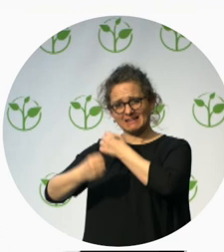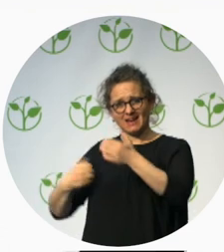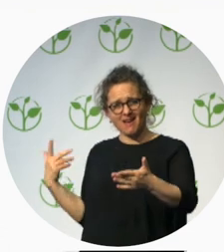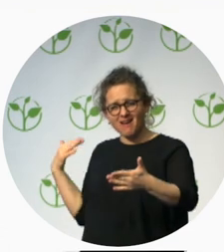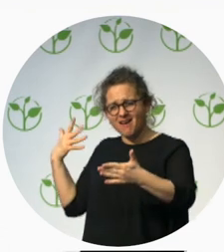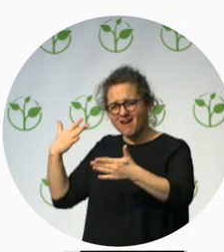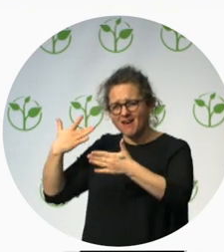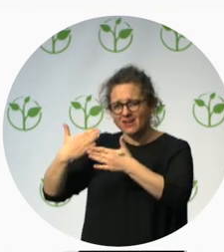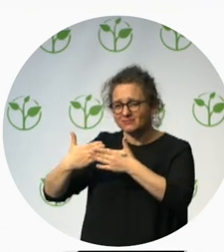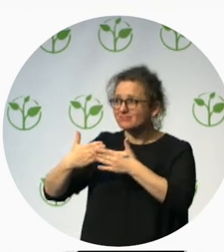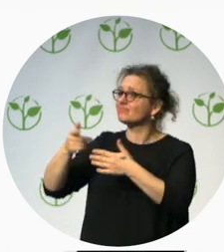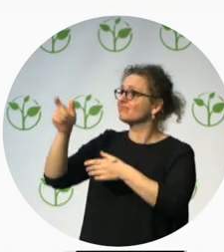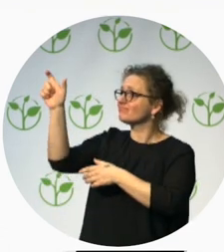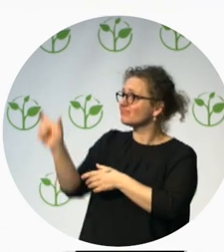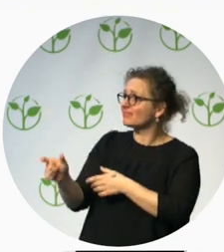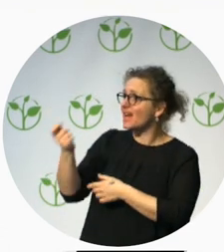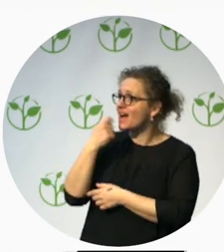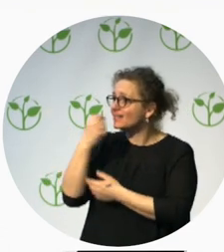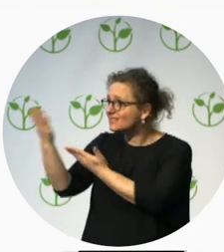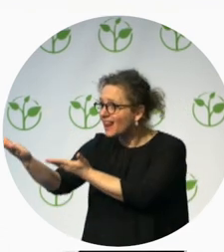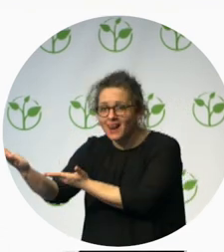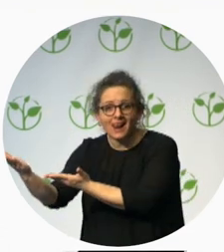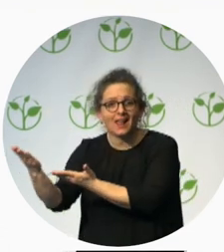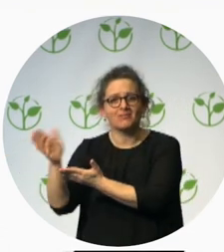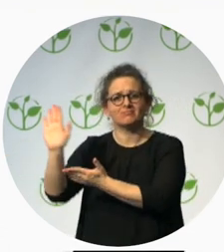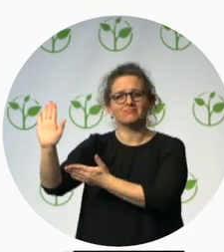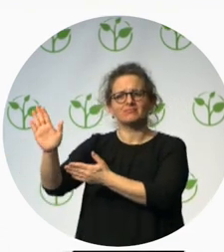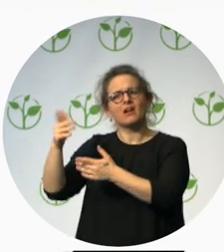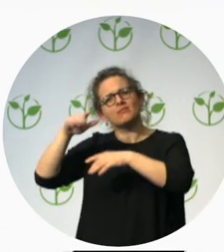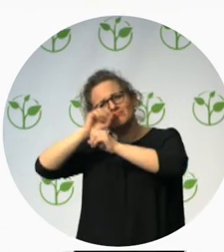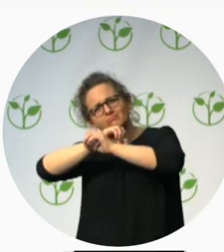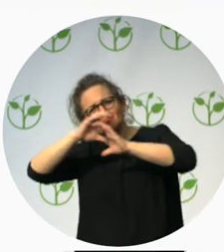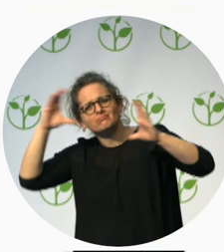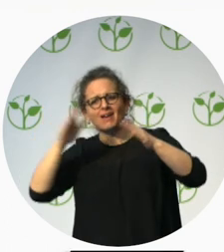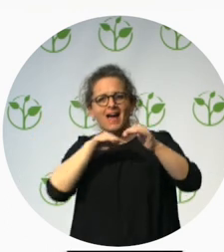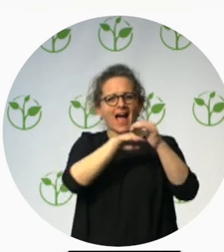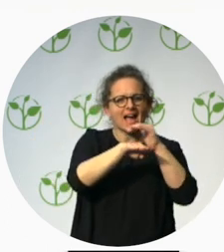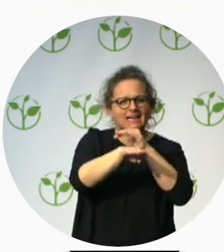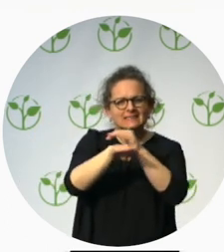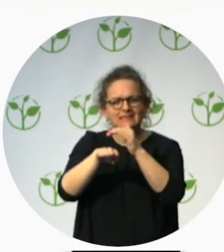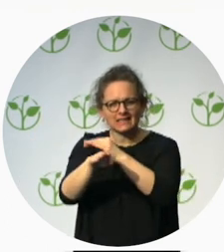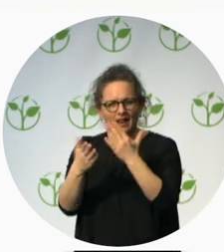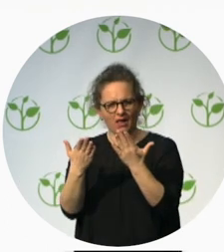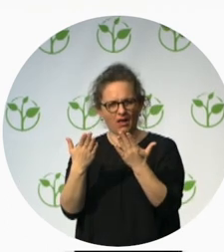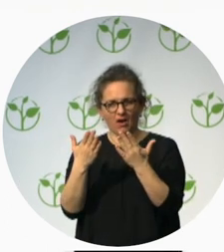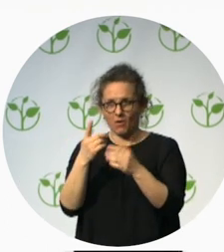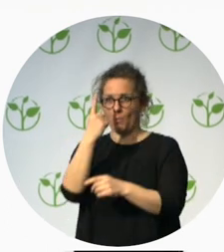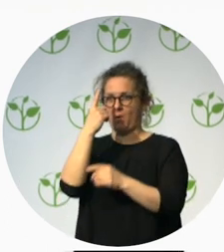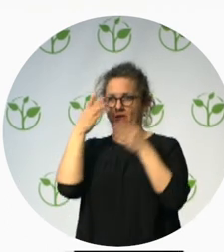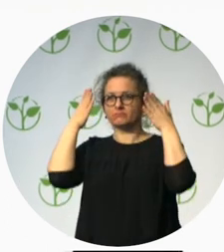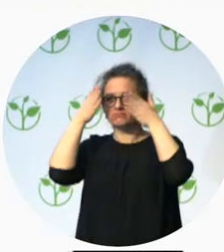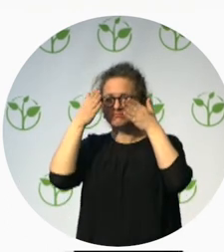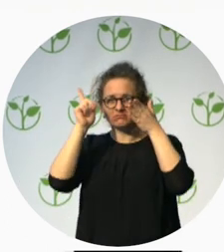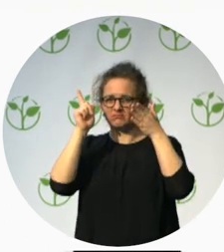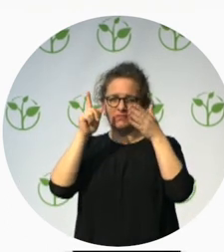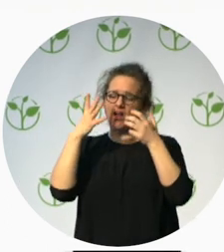Mostly referred as accessibility. I don't say that accessibility is only a theme this year. We cannot talk about education, we cannot talk about